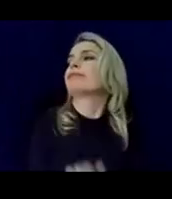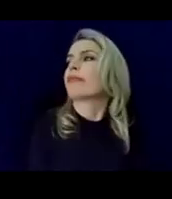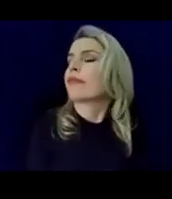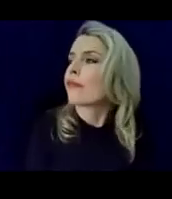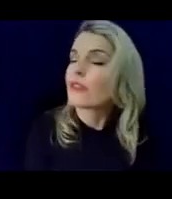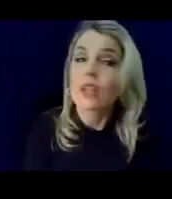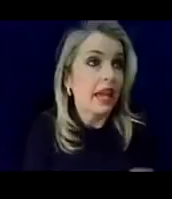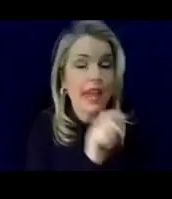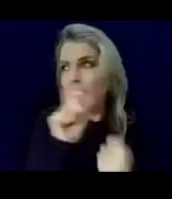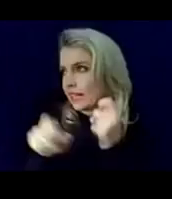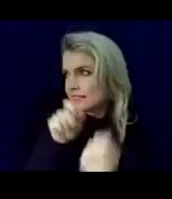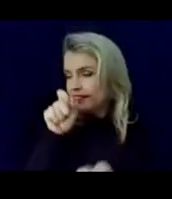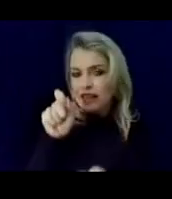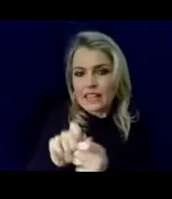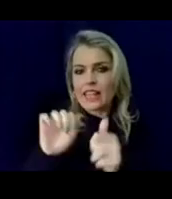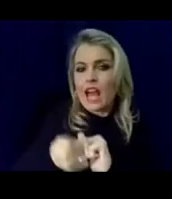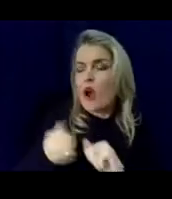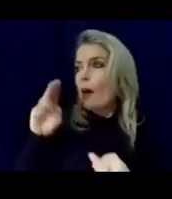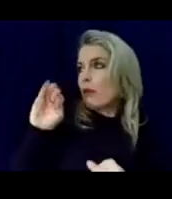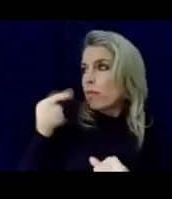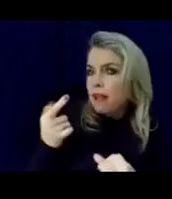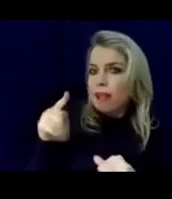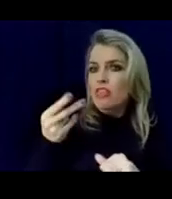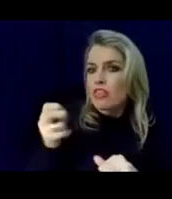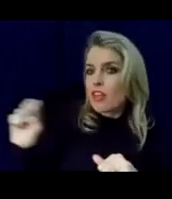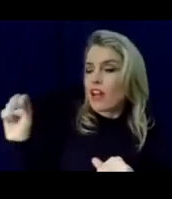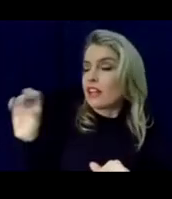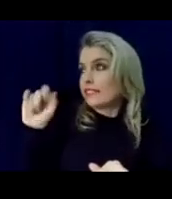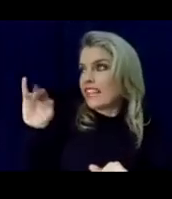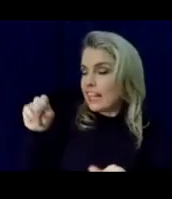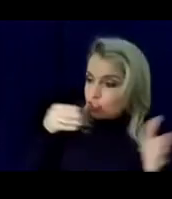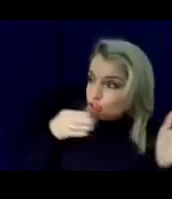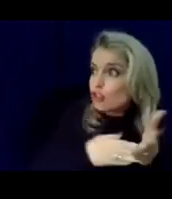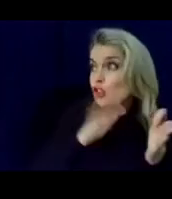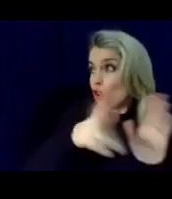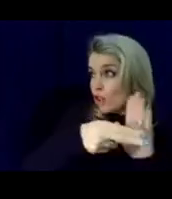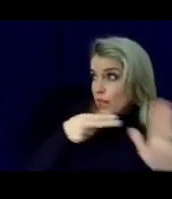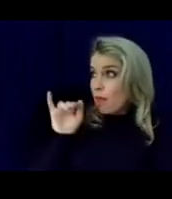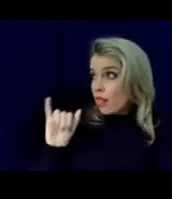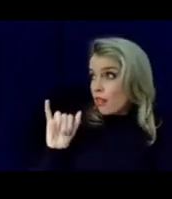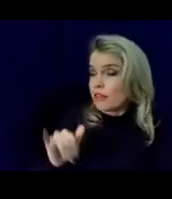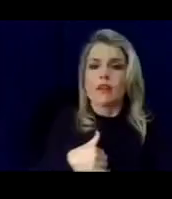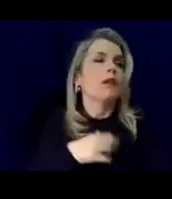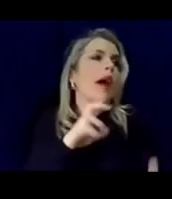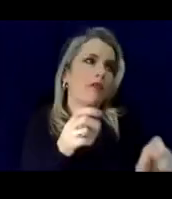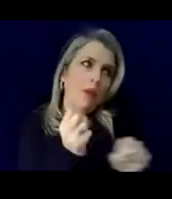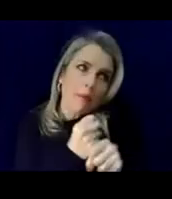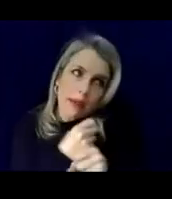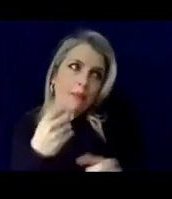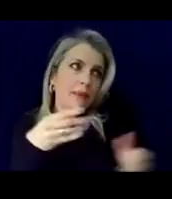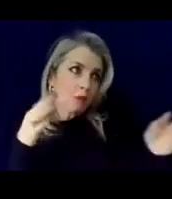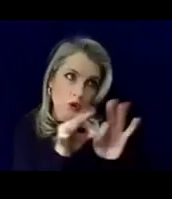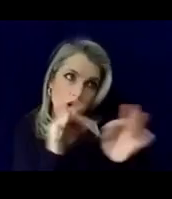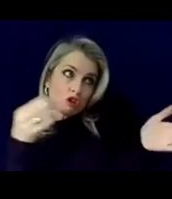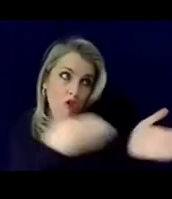Exactly how Meg the Stallion ended up suing the label. Hey. Gotta make something worth suing over